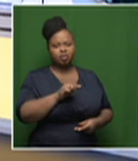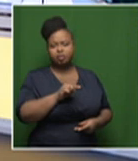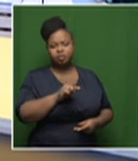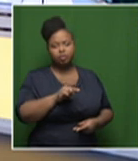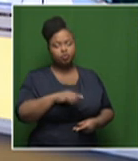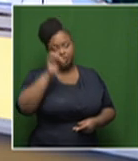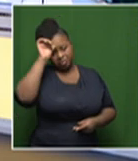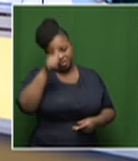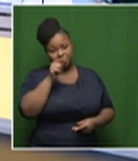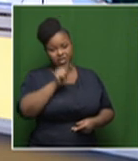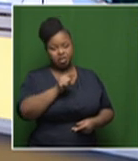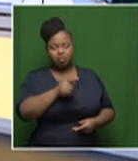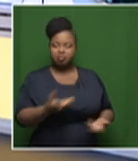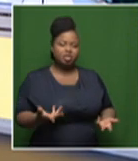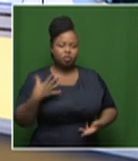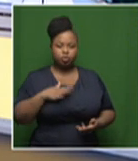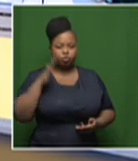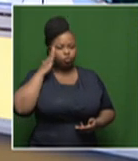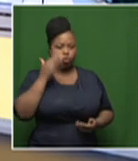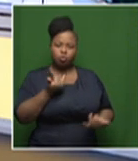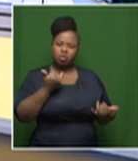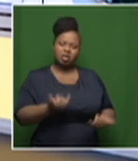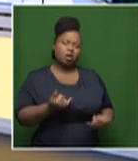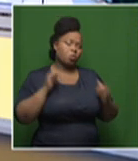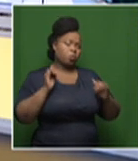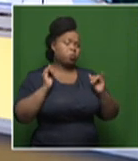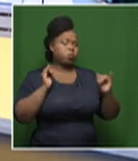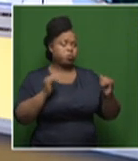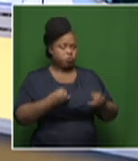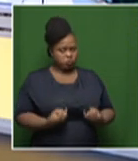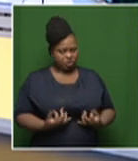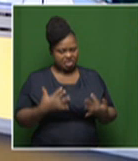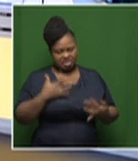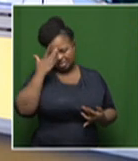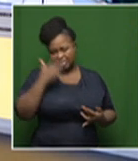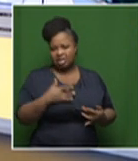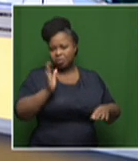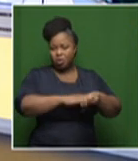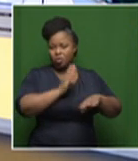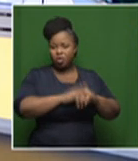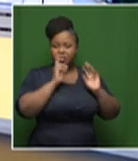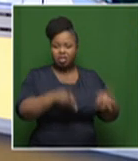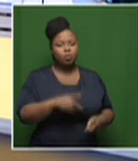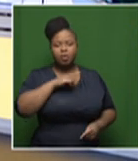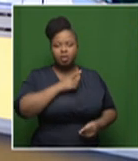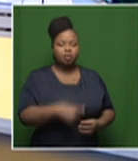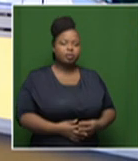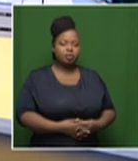from India. But what is this latest upsurge in infections and deaths being attributed to?